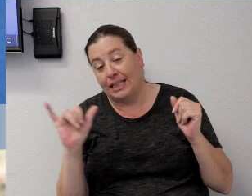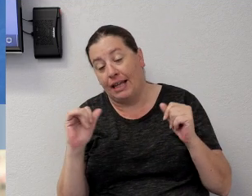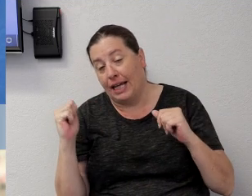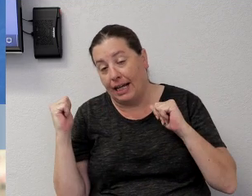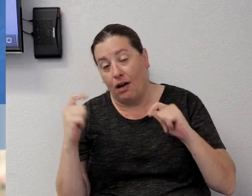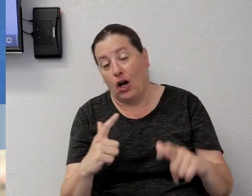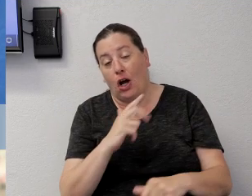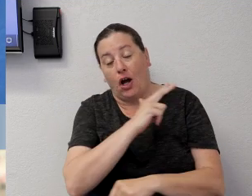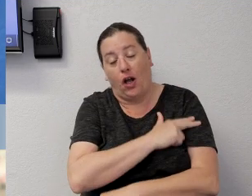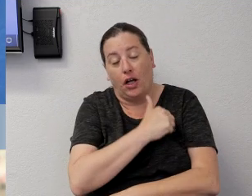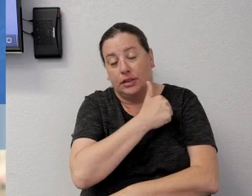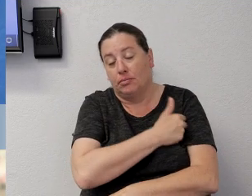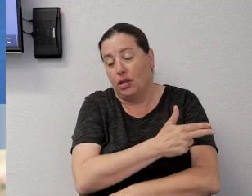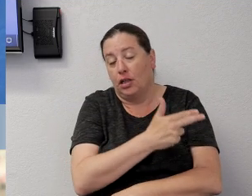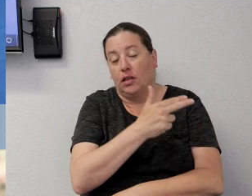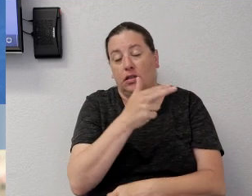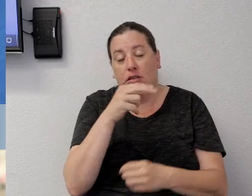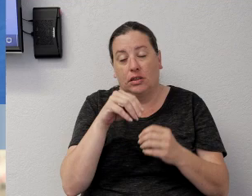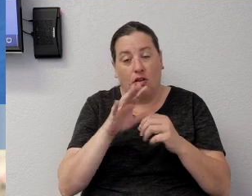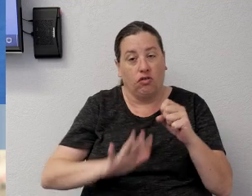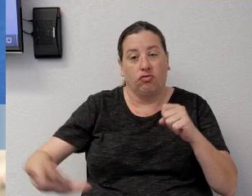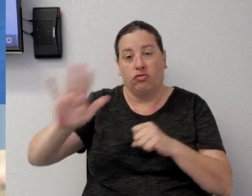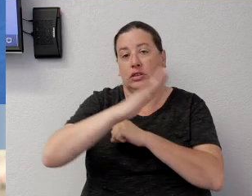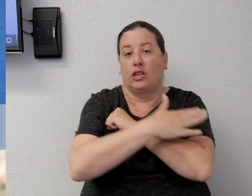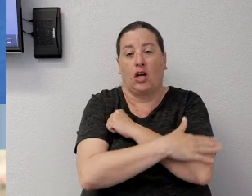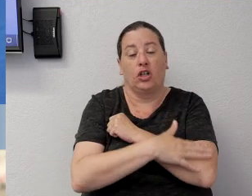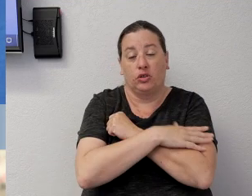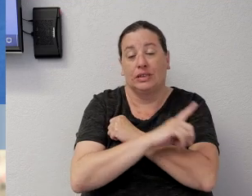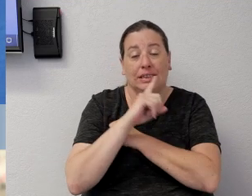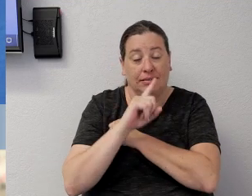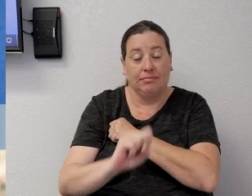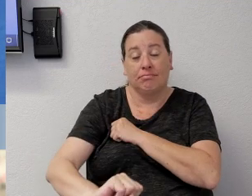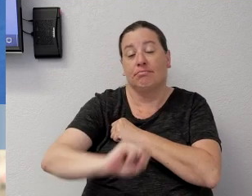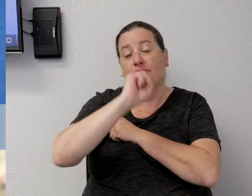country. It's been devastating, frankly.